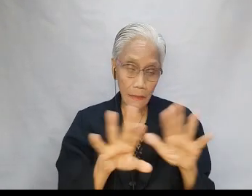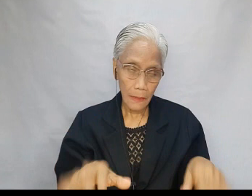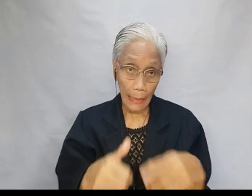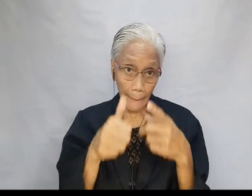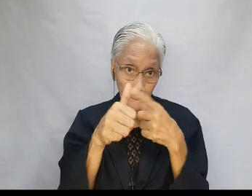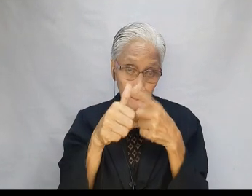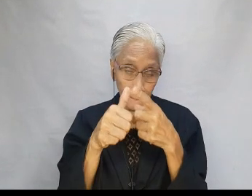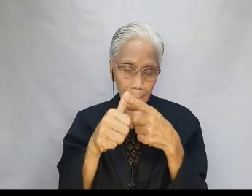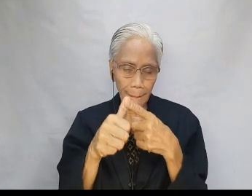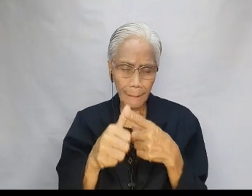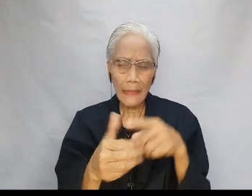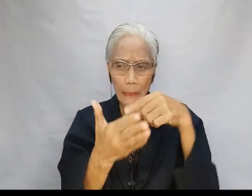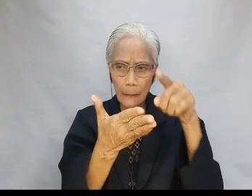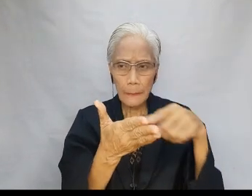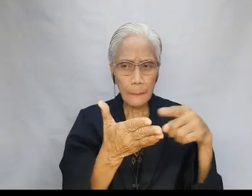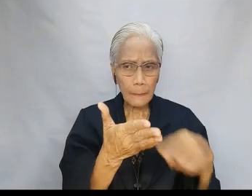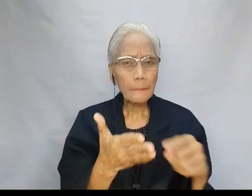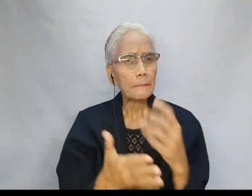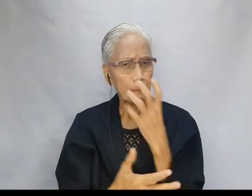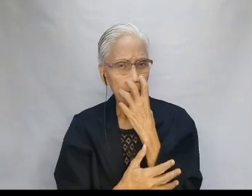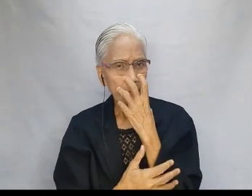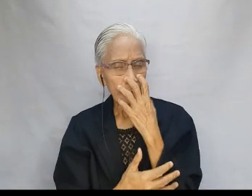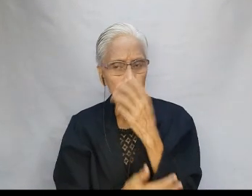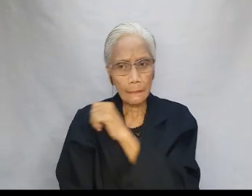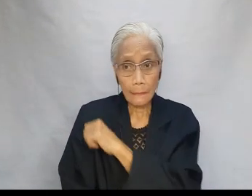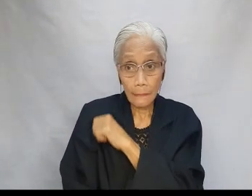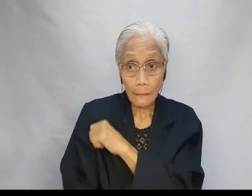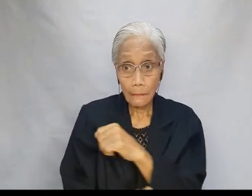1, please check for greedy